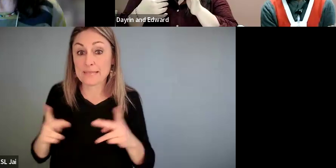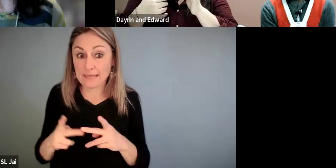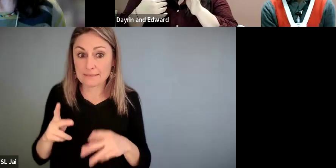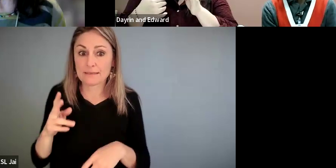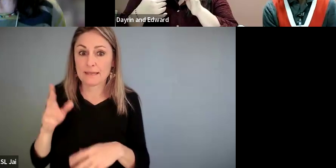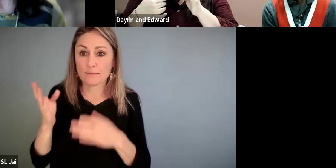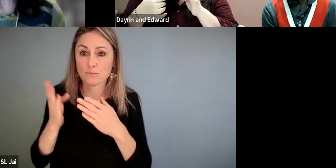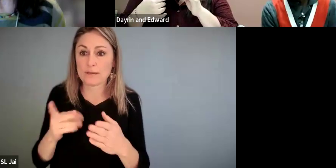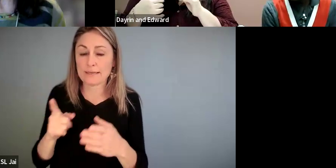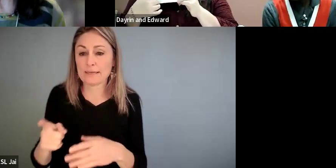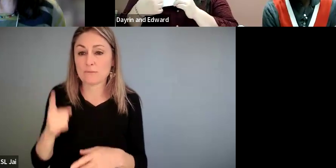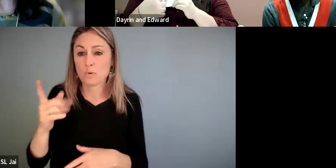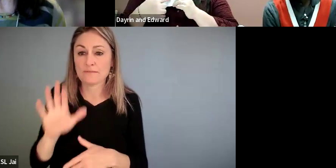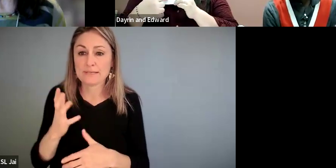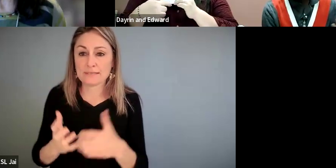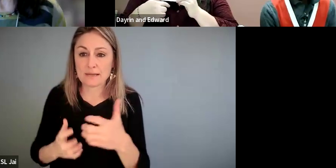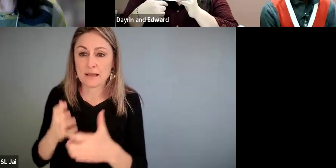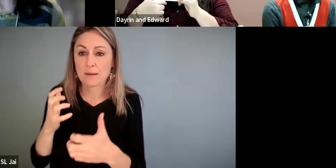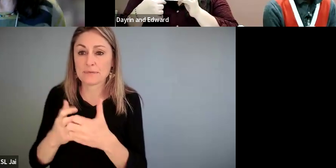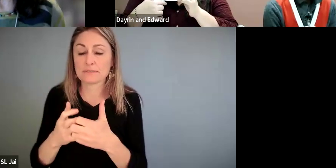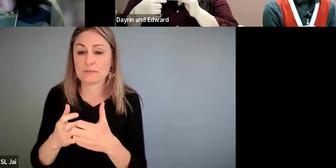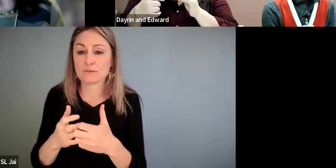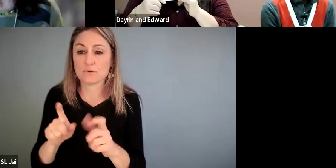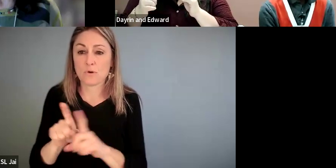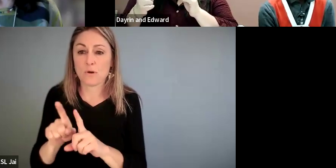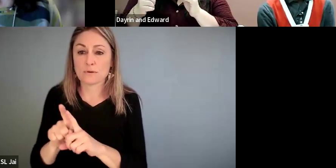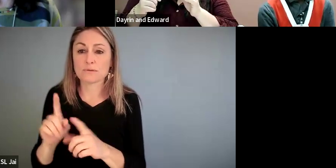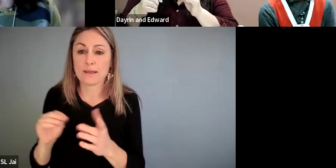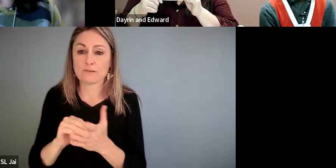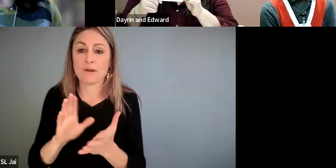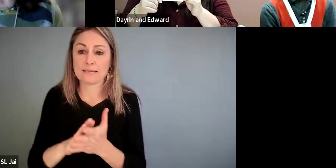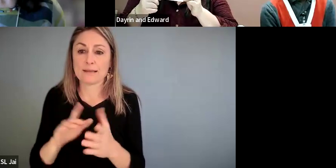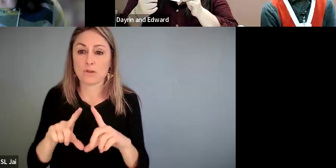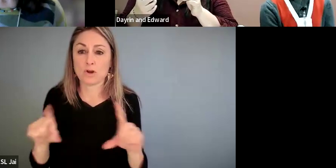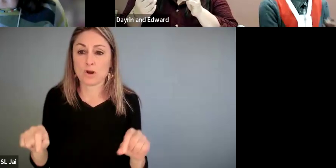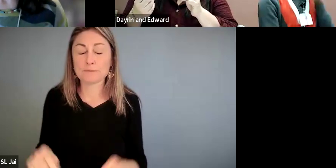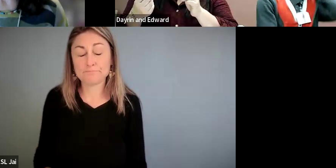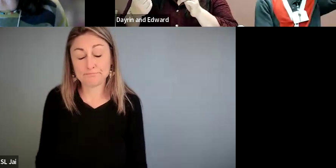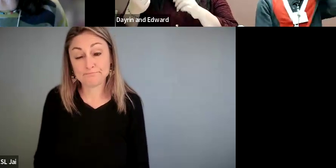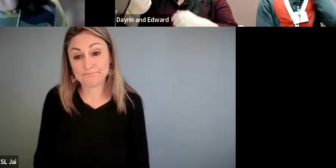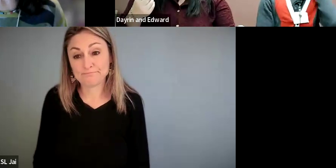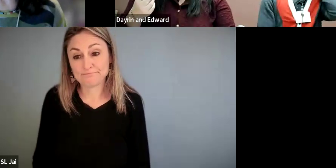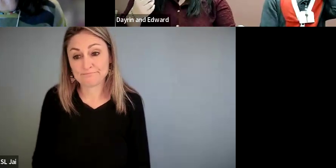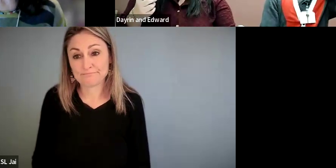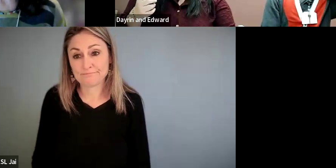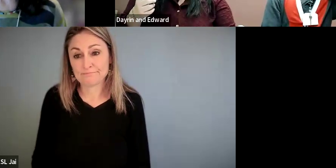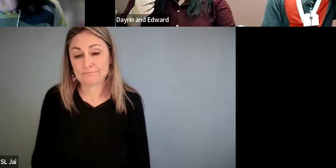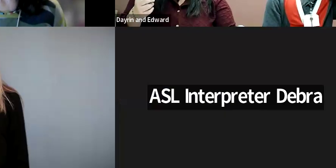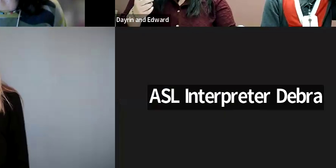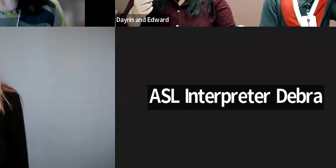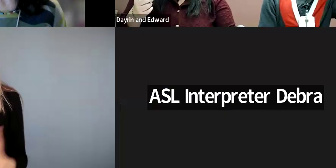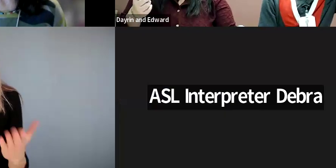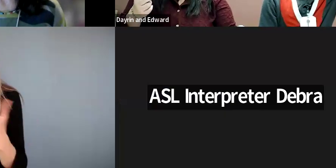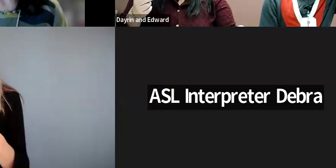be one of his accommodations. I also can put it here and this card. And you can take it to